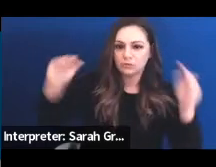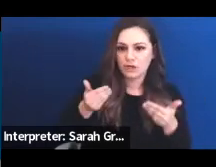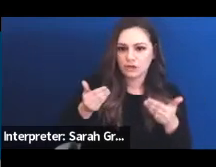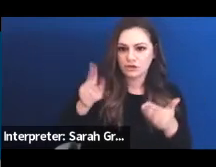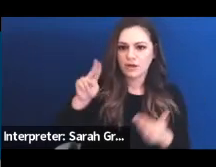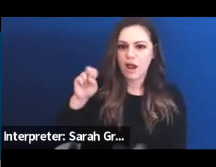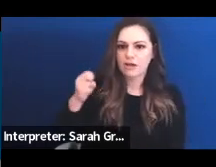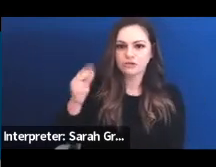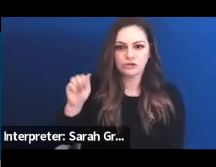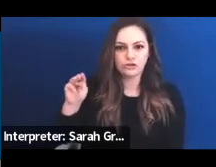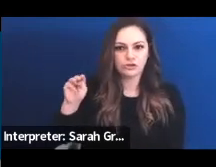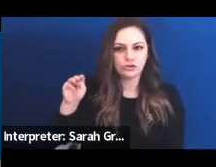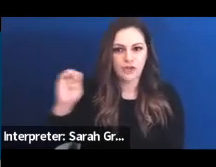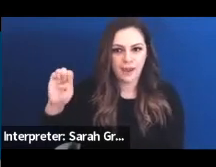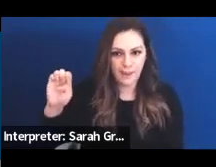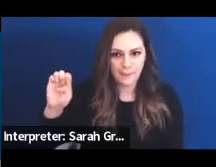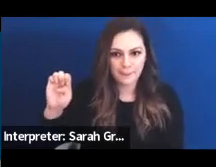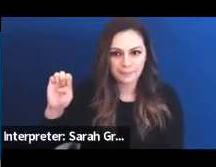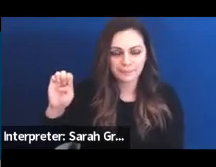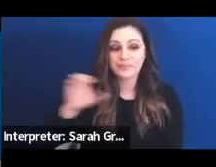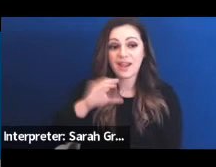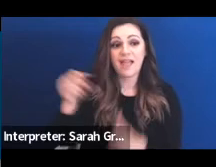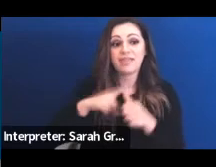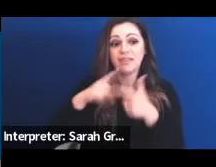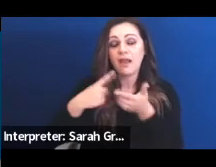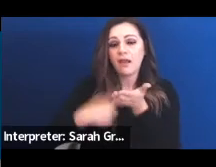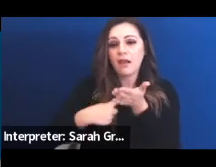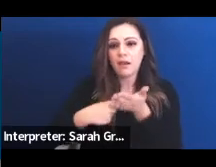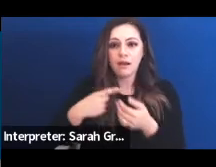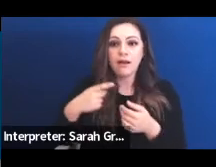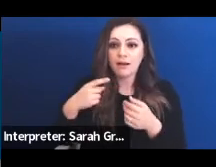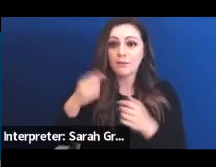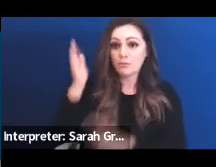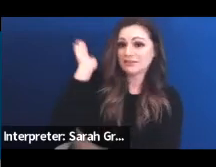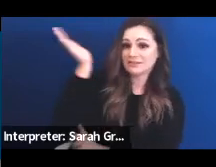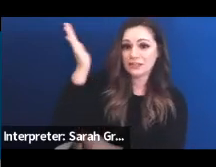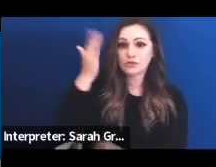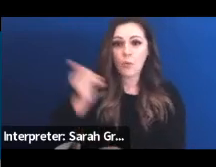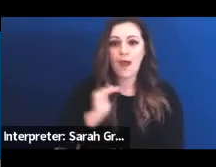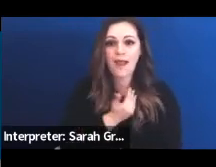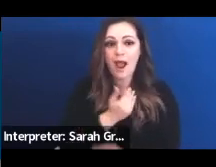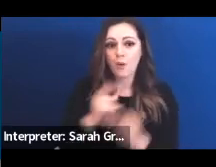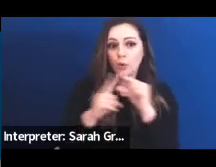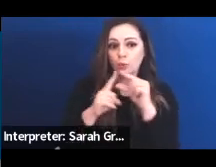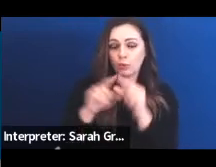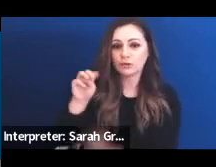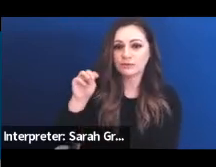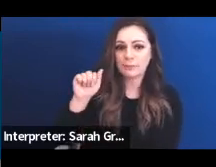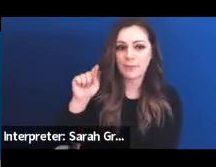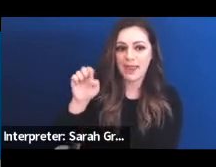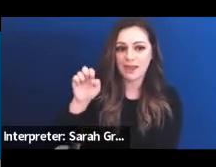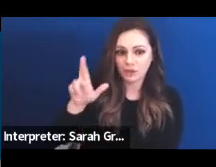then go into our Why Our Words Matter presentation, a question and answer portion, and then close